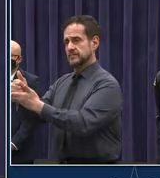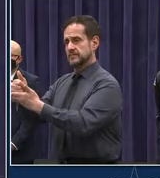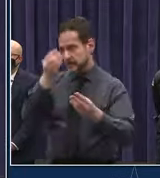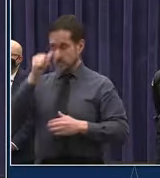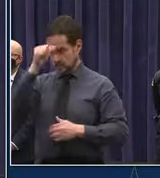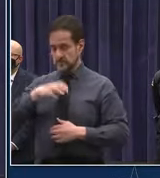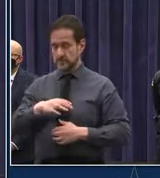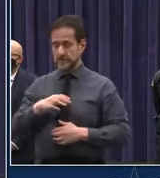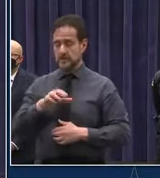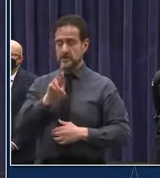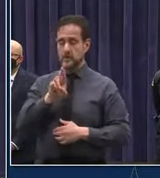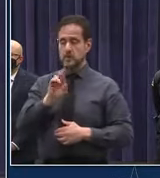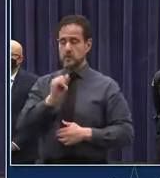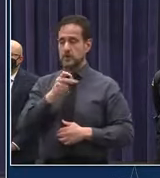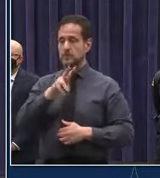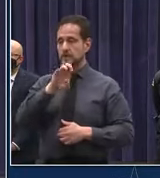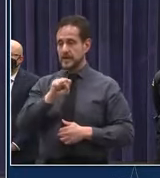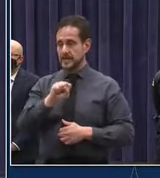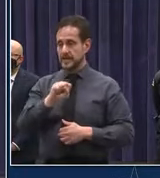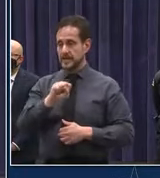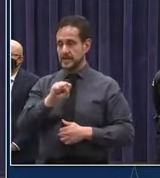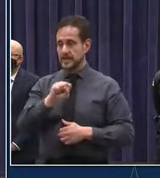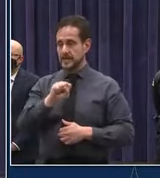but also to provide